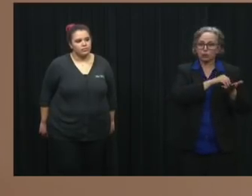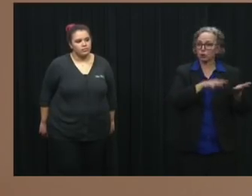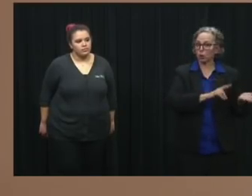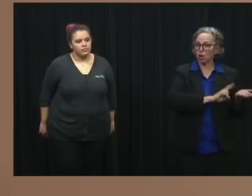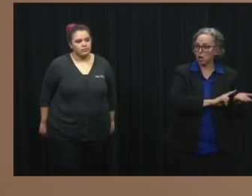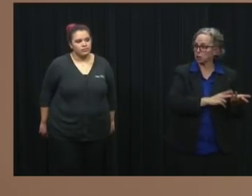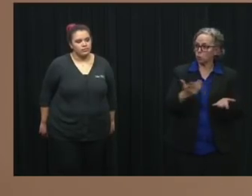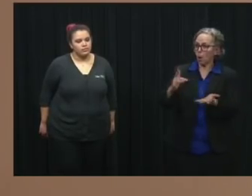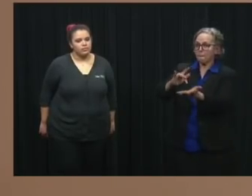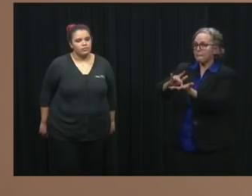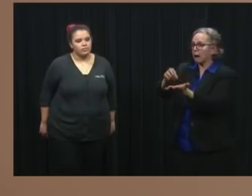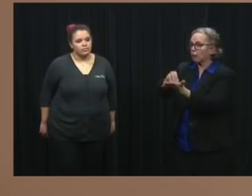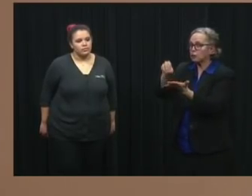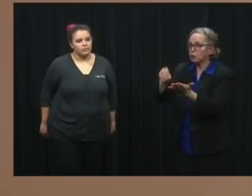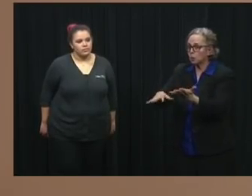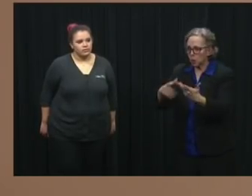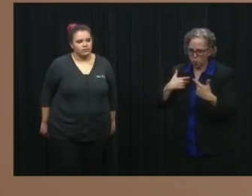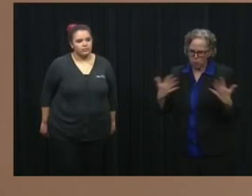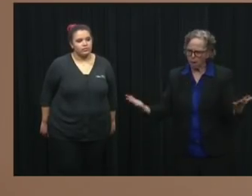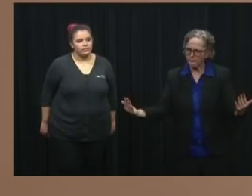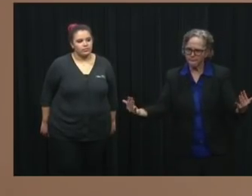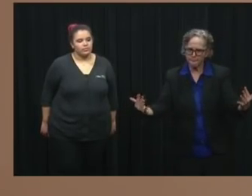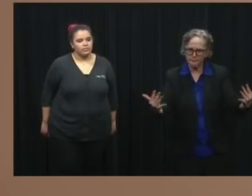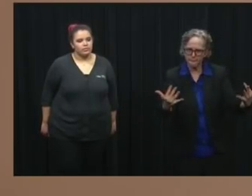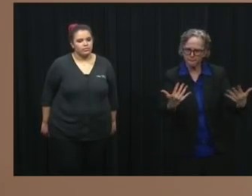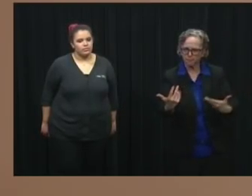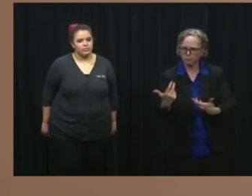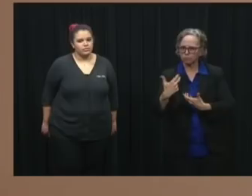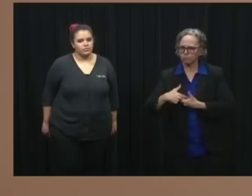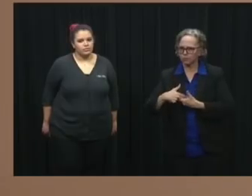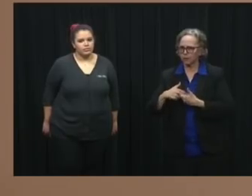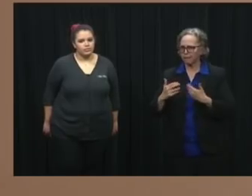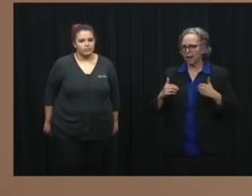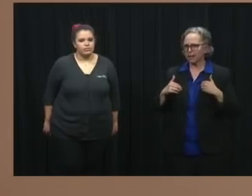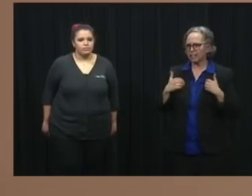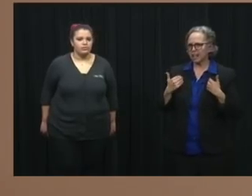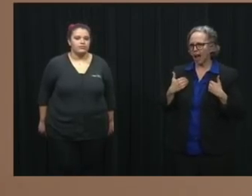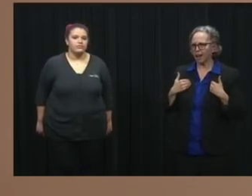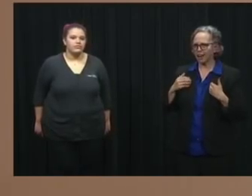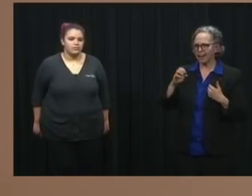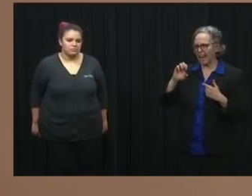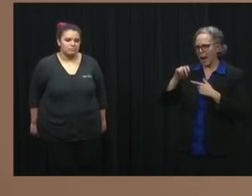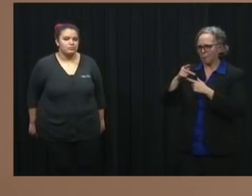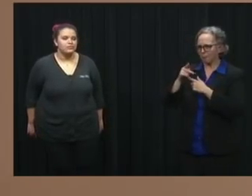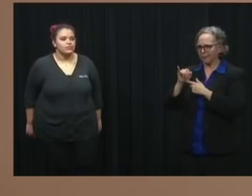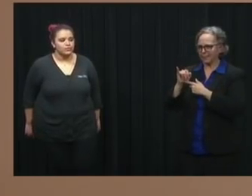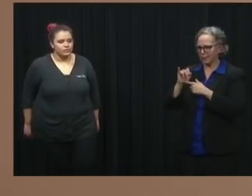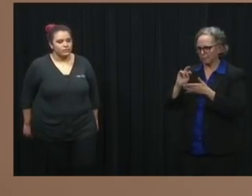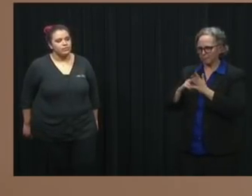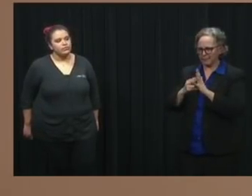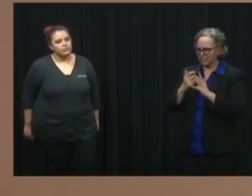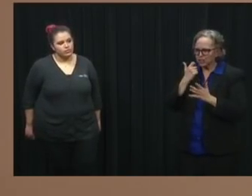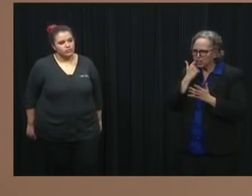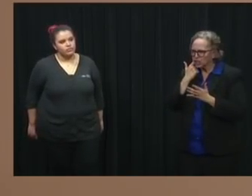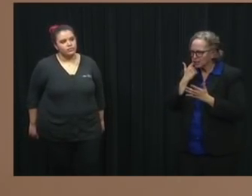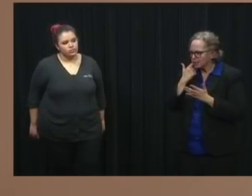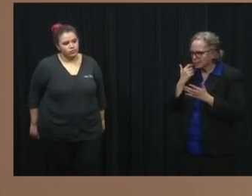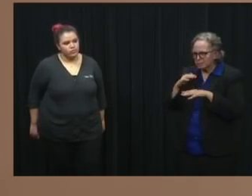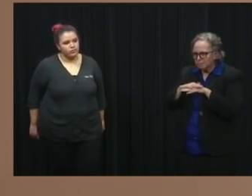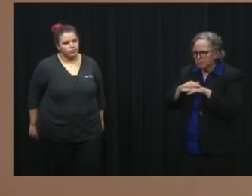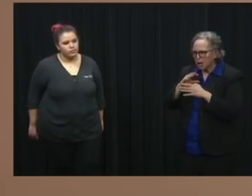new amateur epi force that we will train up just-in-time training. So staffing is going to be an issue. If we're talking